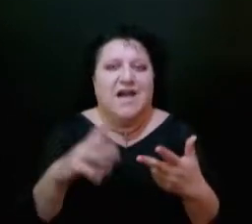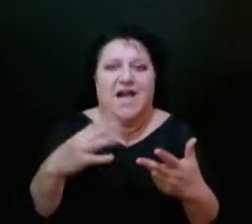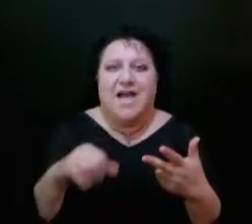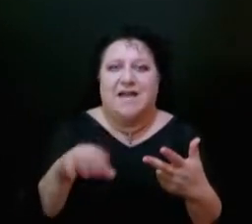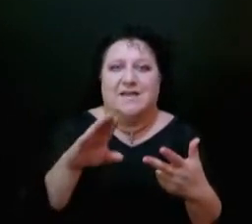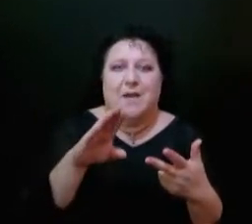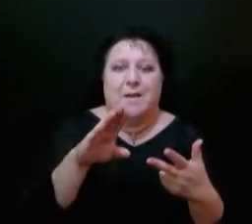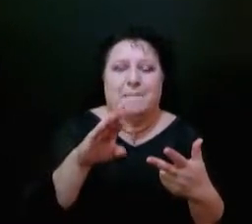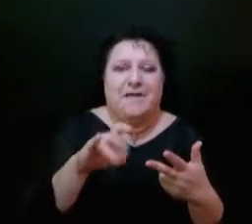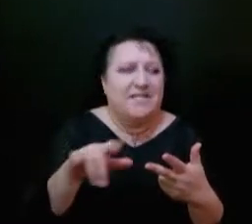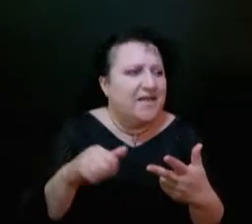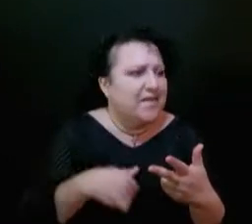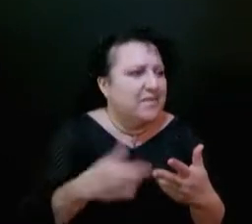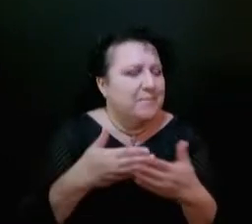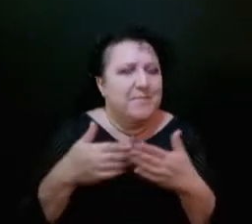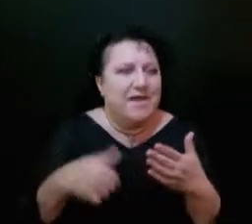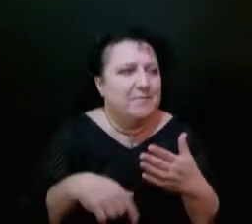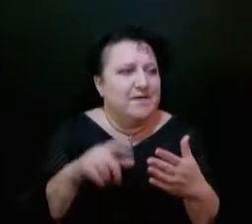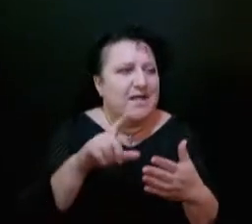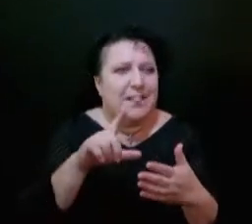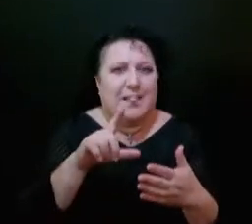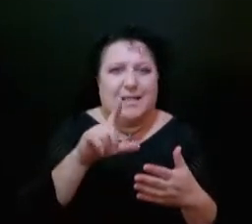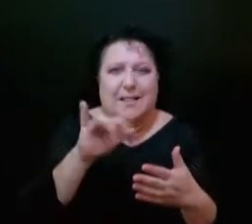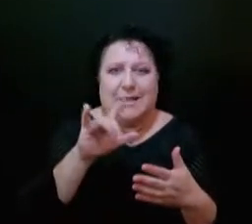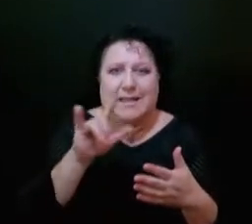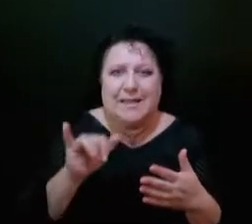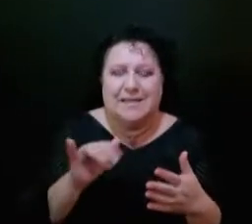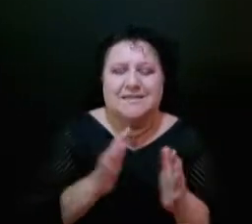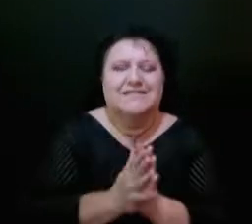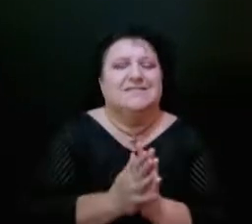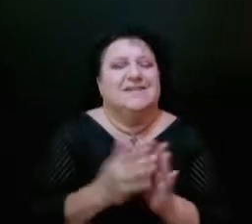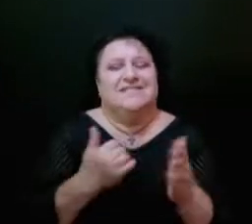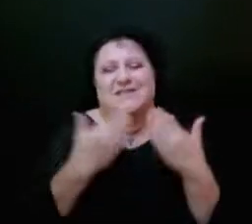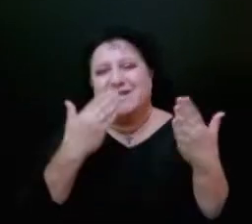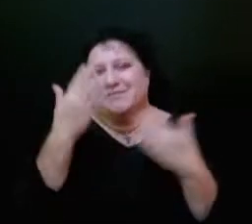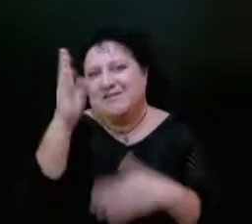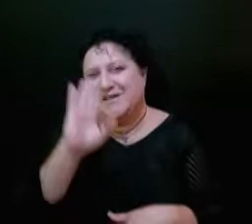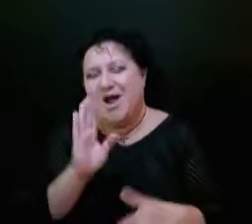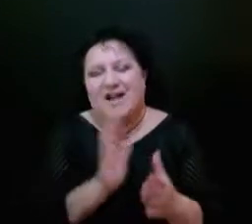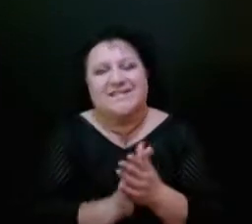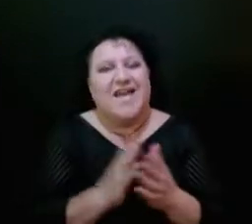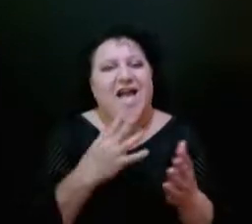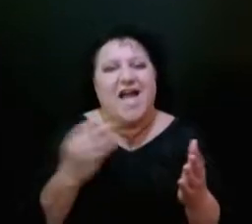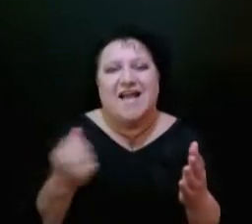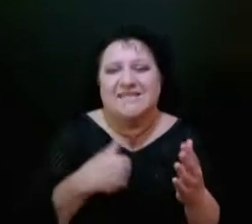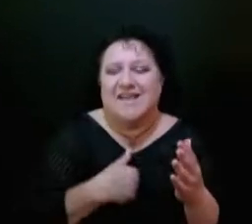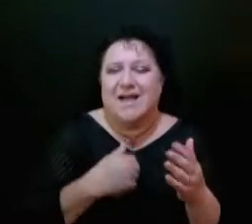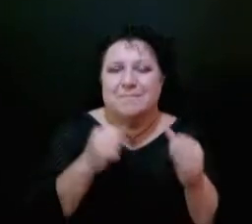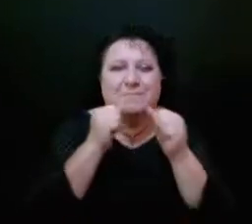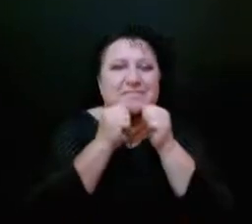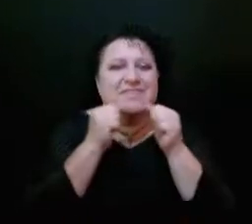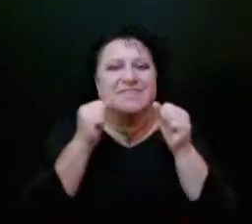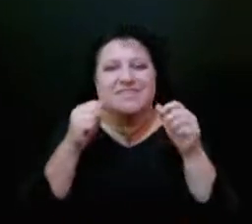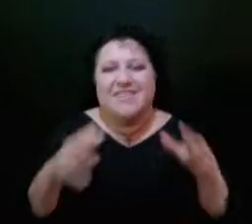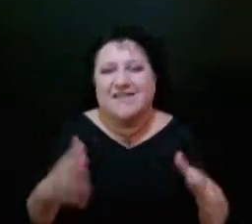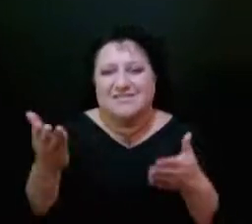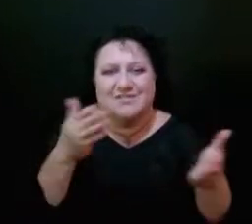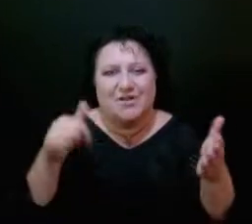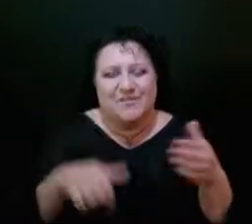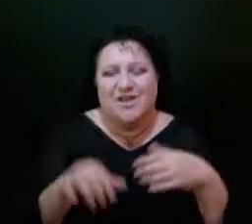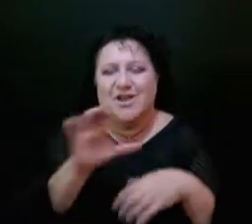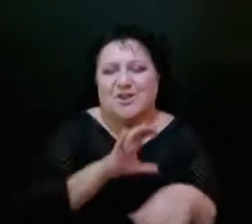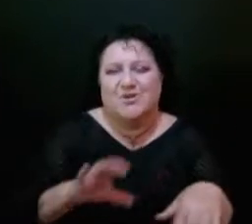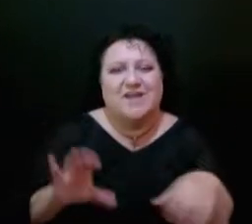so, thanks be to God. And so I am blessed to serve here at Christ Church as one of